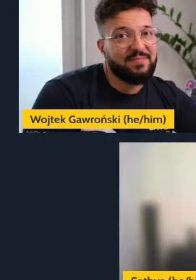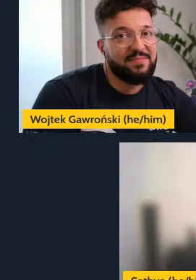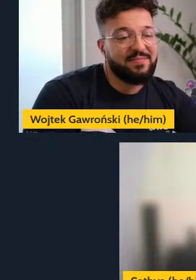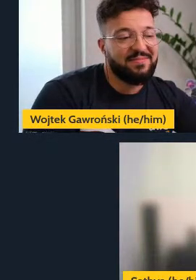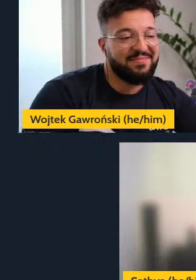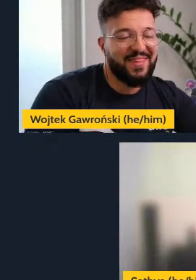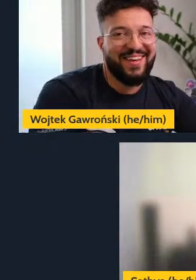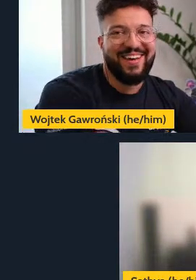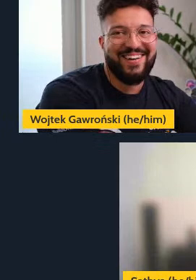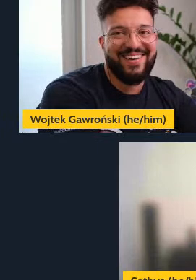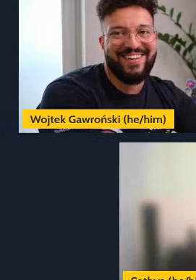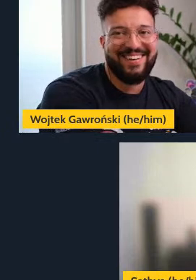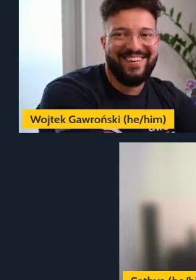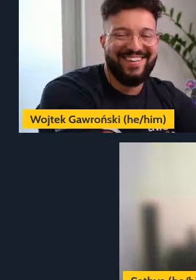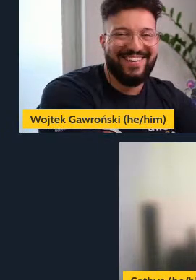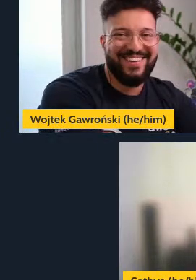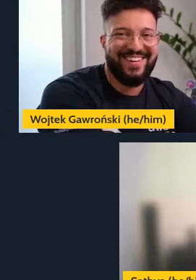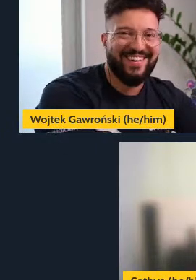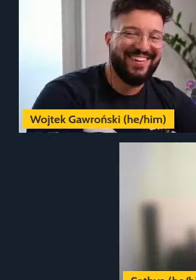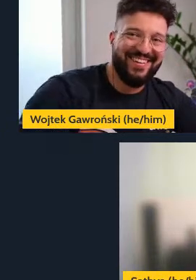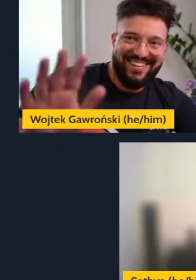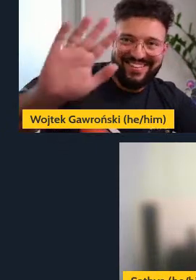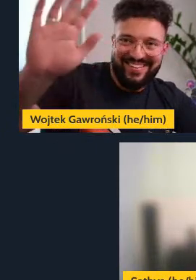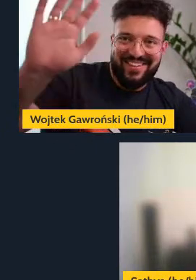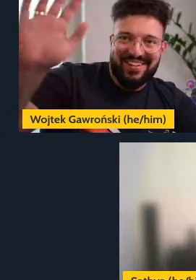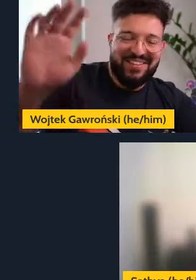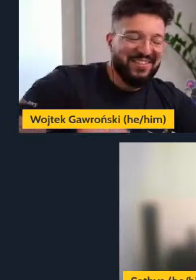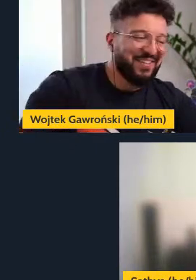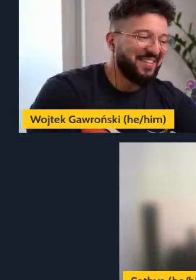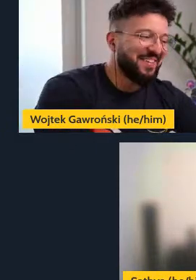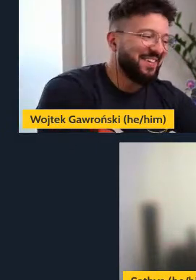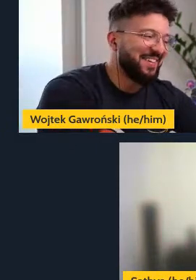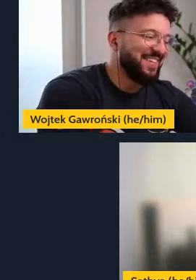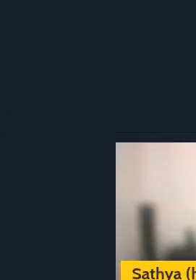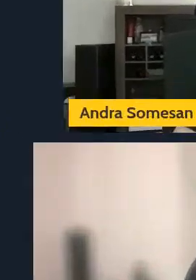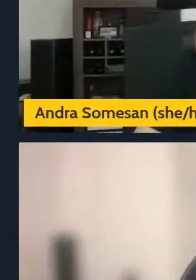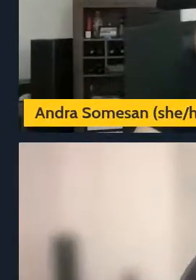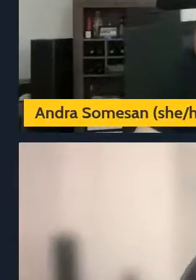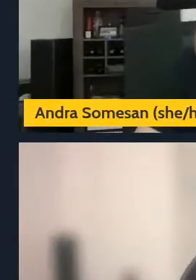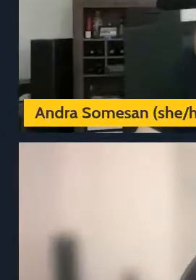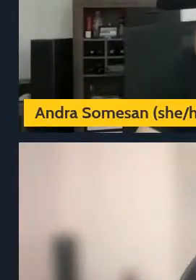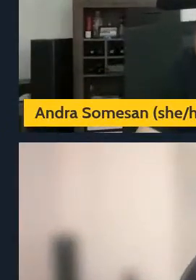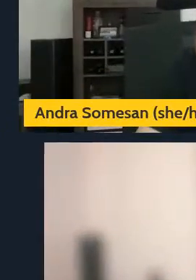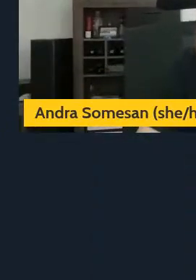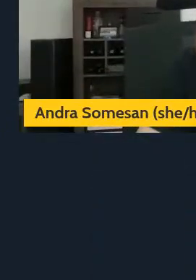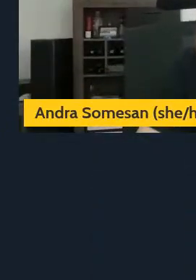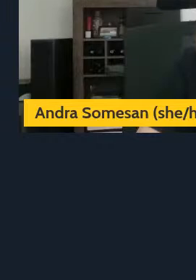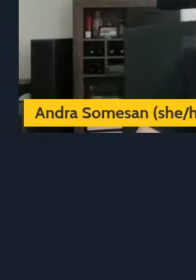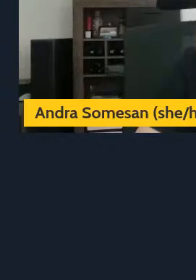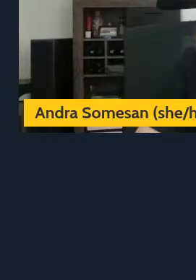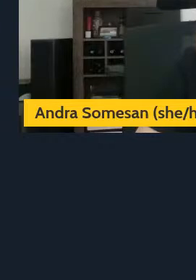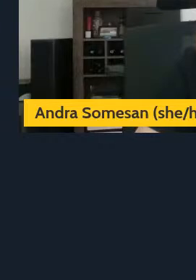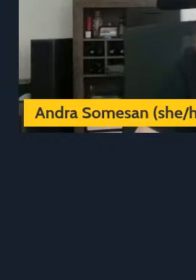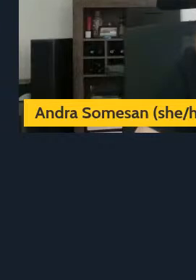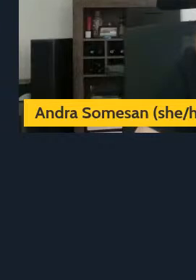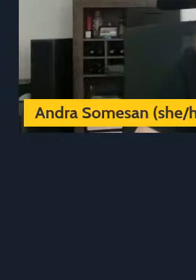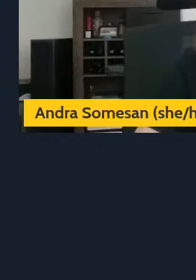pressure. It's See you going to be next time. really. See you in a bit, Andra, Wojtek, and